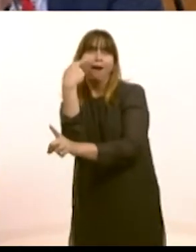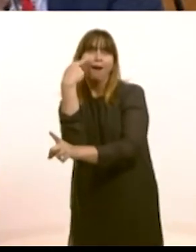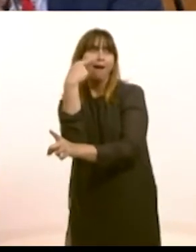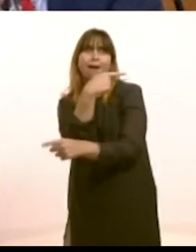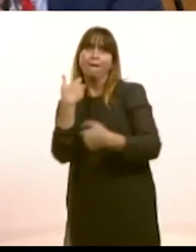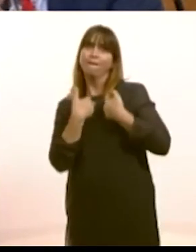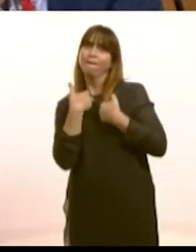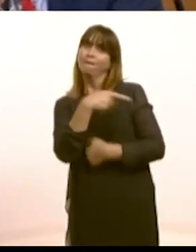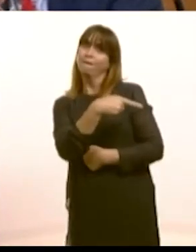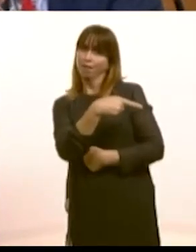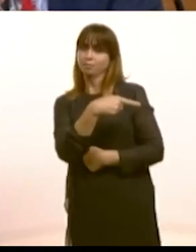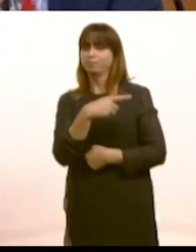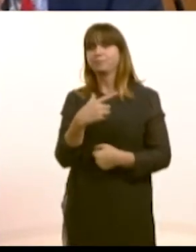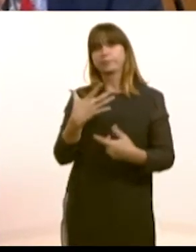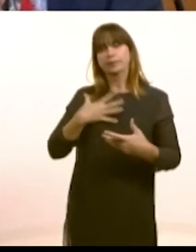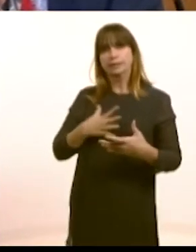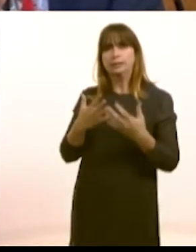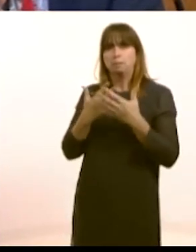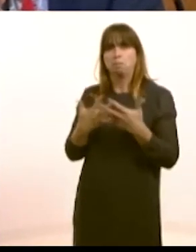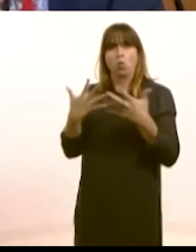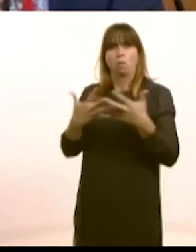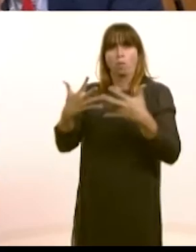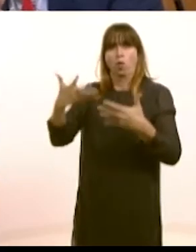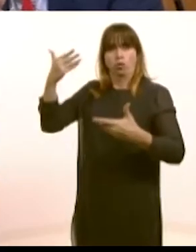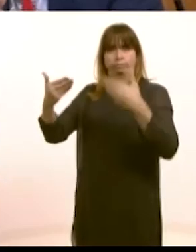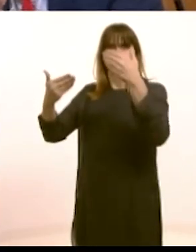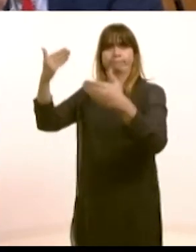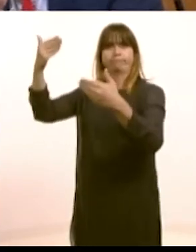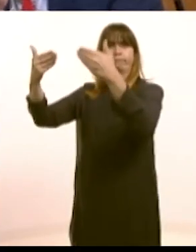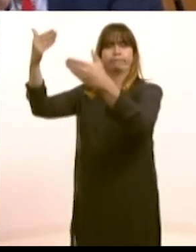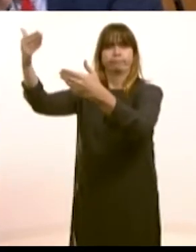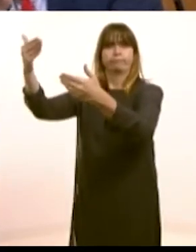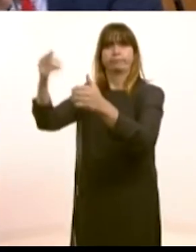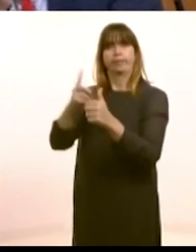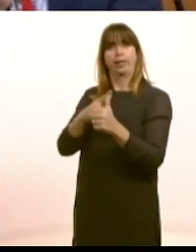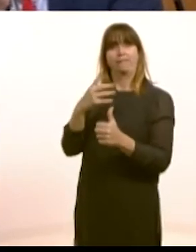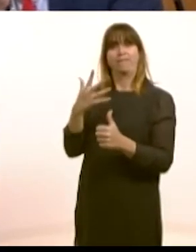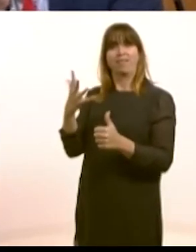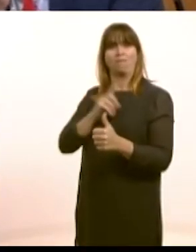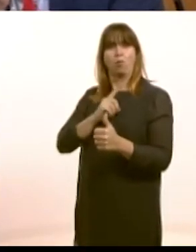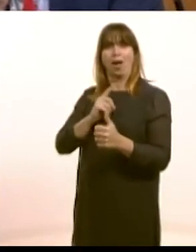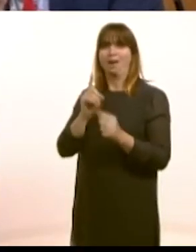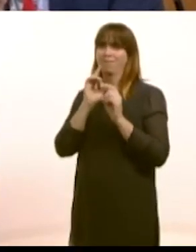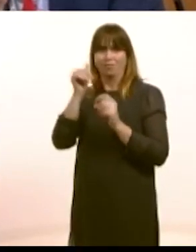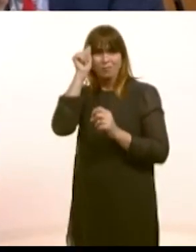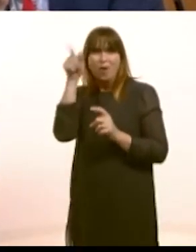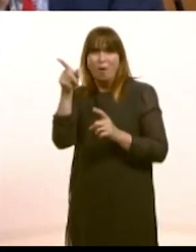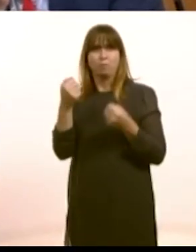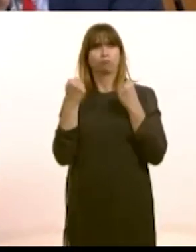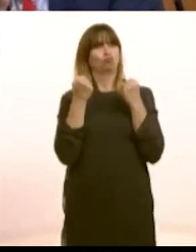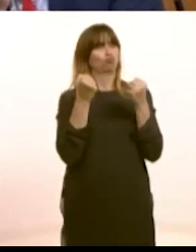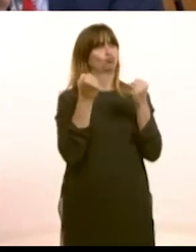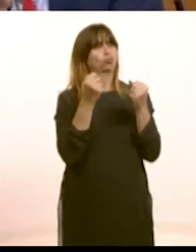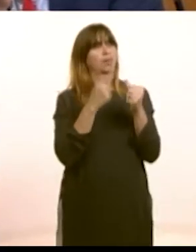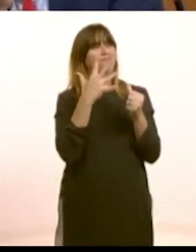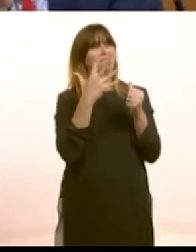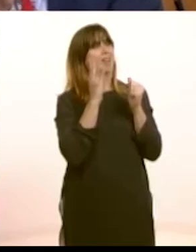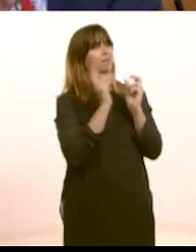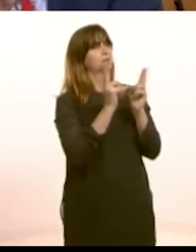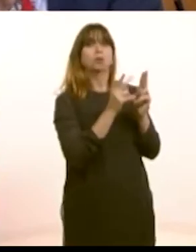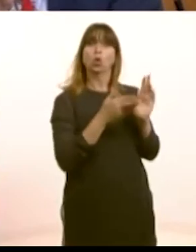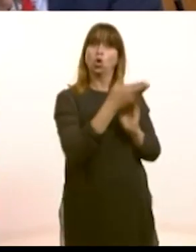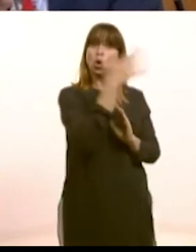working on making sure we get more capture of the visitors that are travelling along the A55 to Ireland, many of whom have said to me in the past,